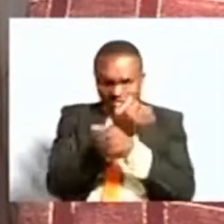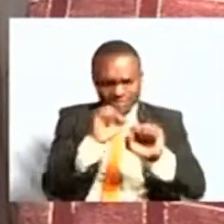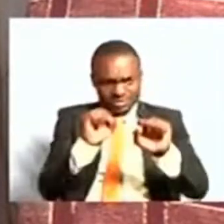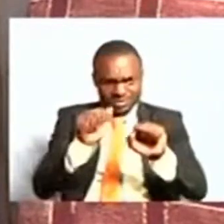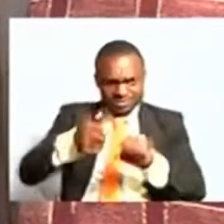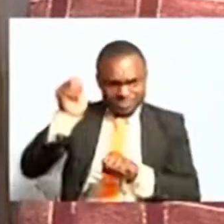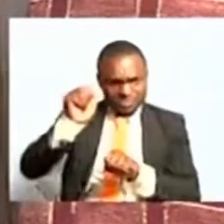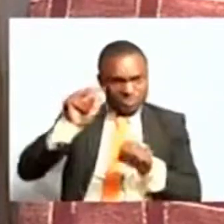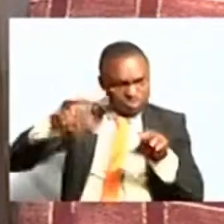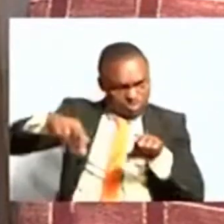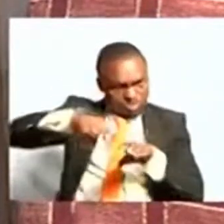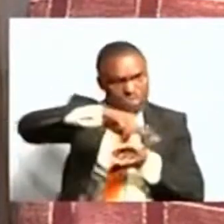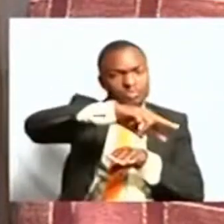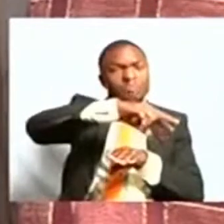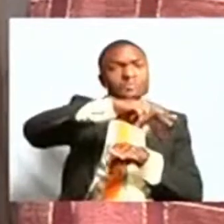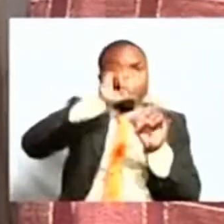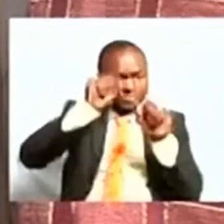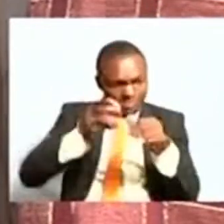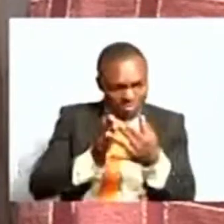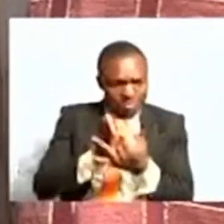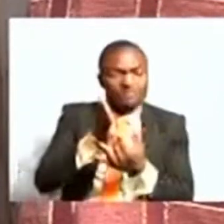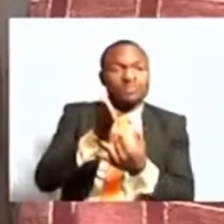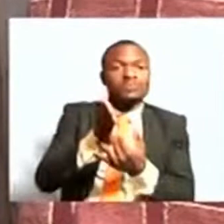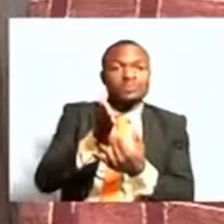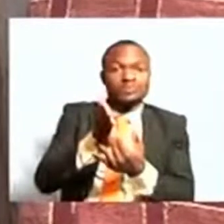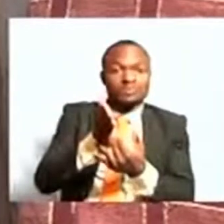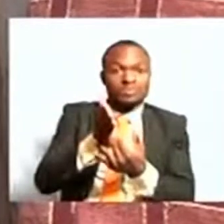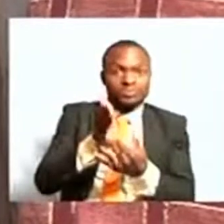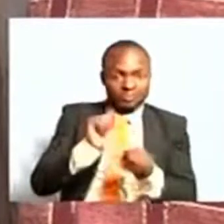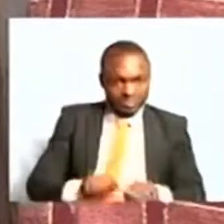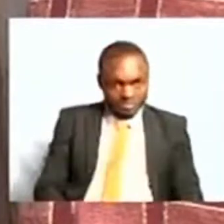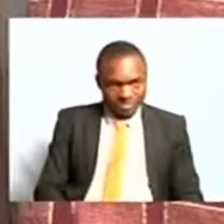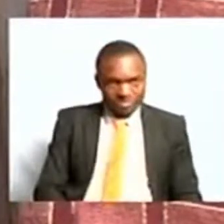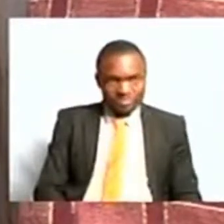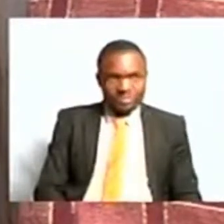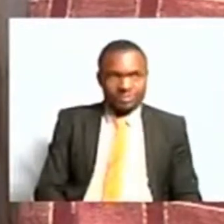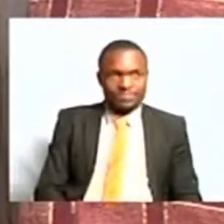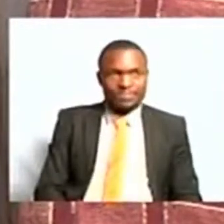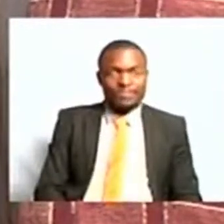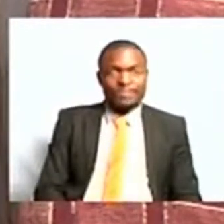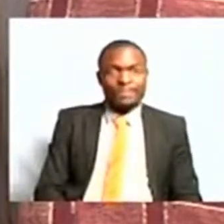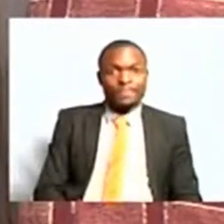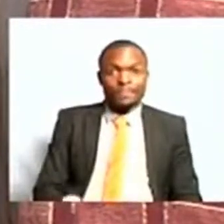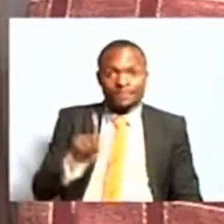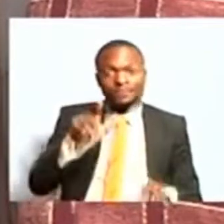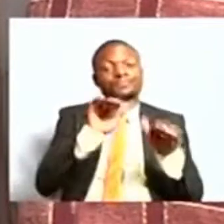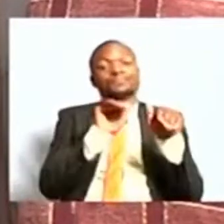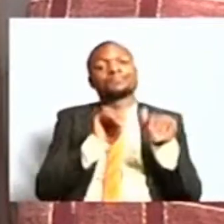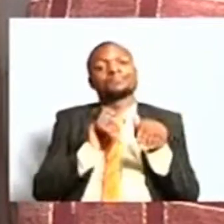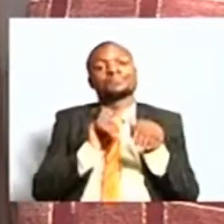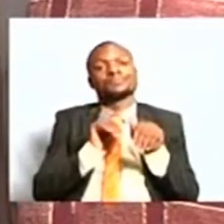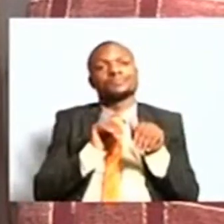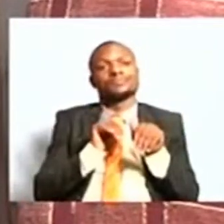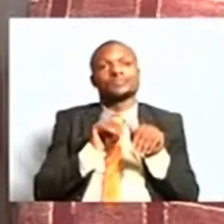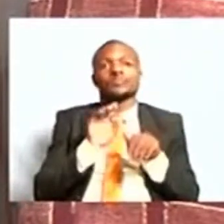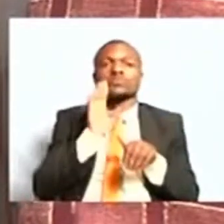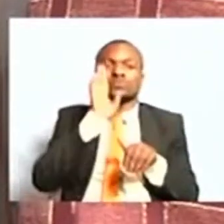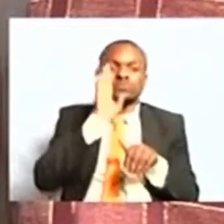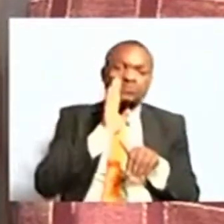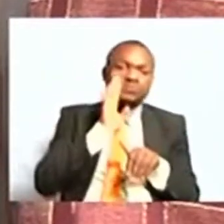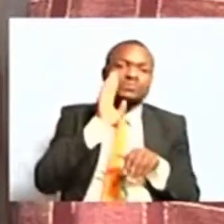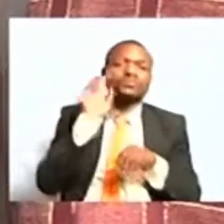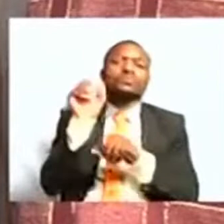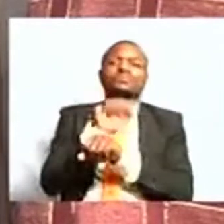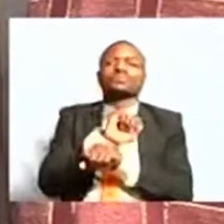cross. That's the advice to those. And of course, avoid drinking and